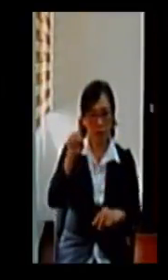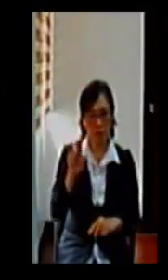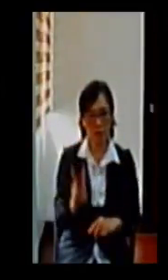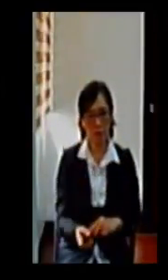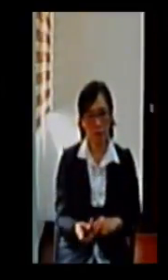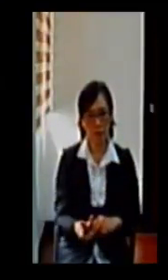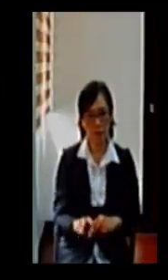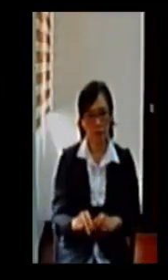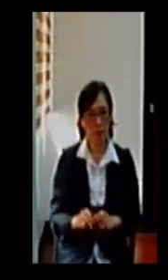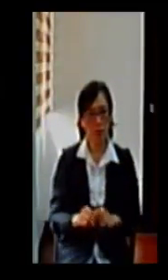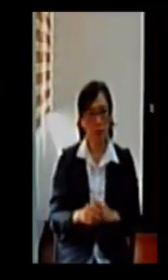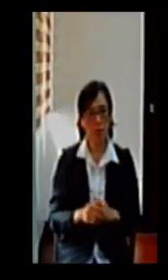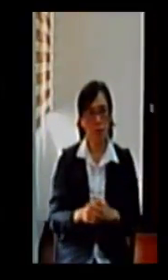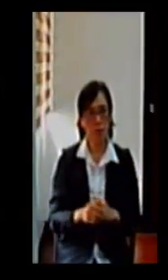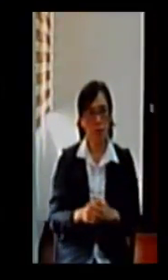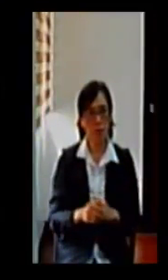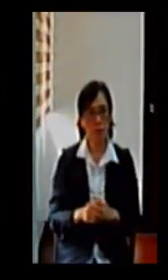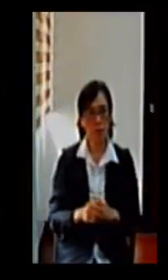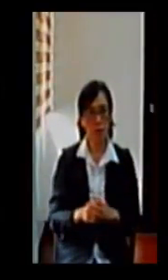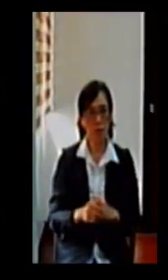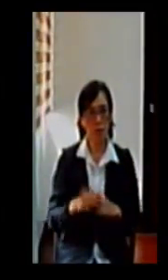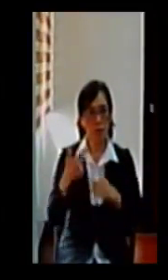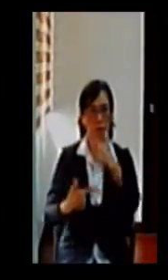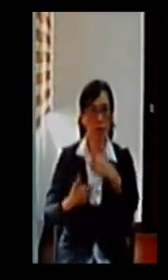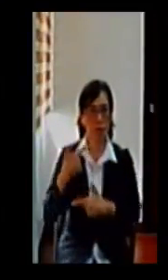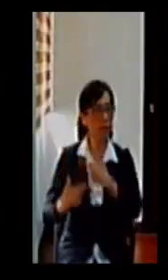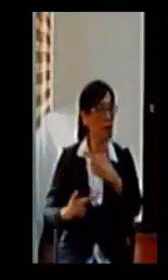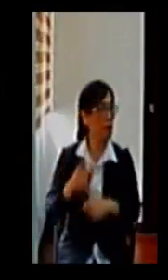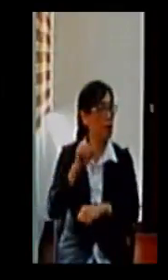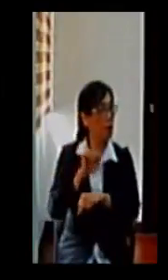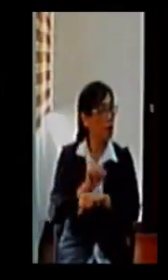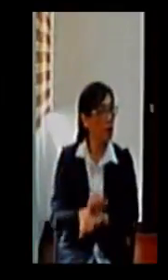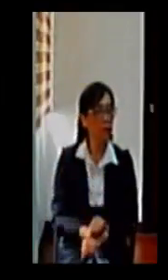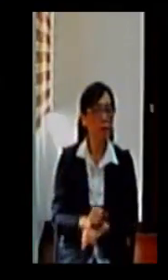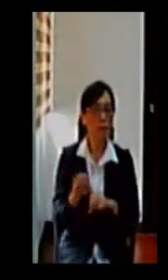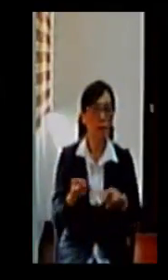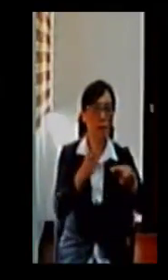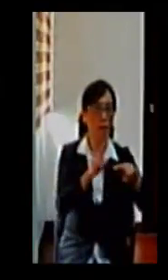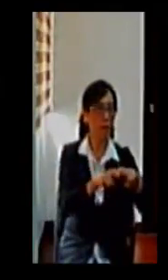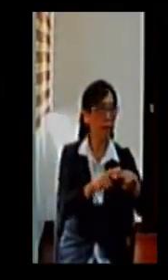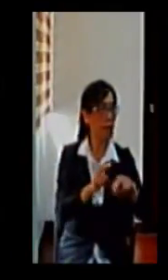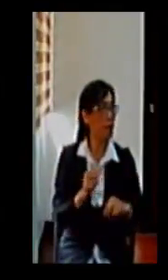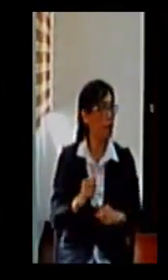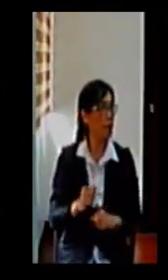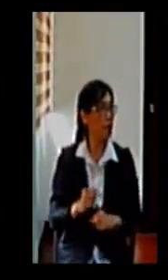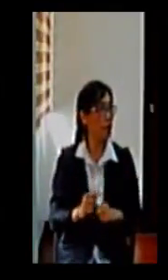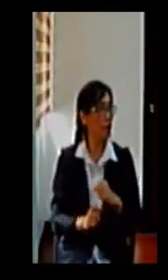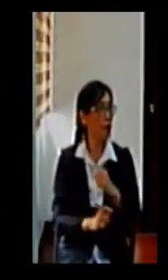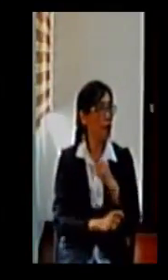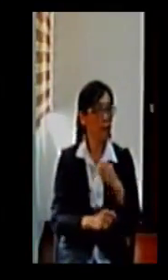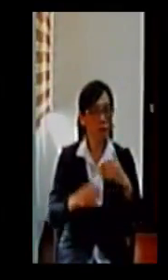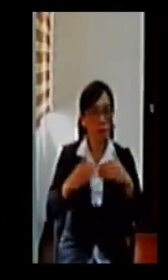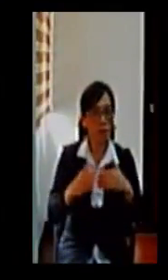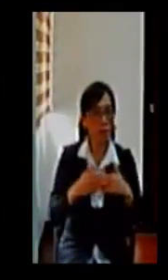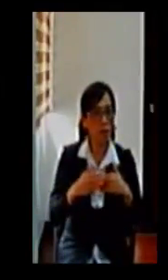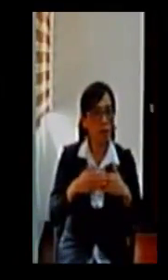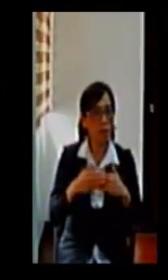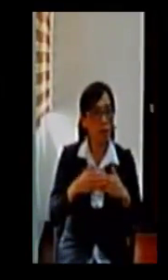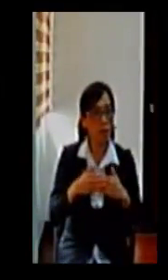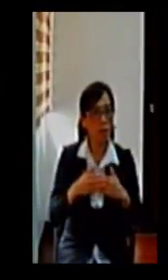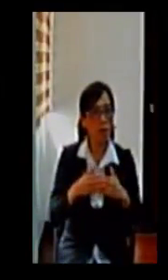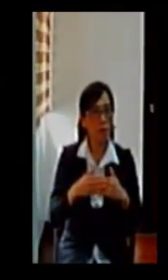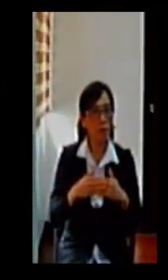and our global threshold is 2 degrees. And so we're nearing that sort of